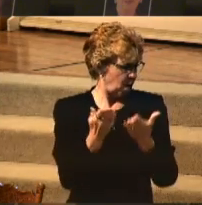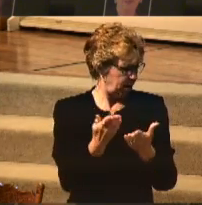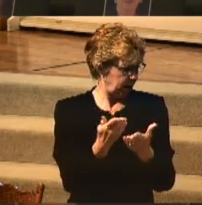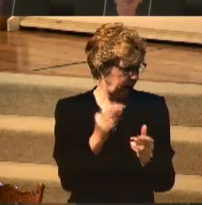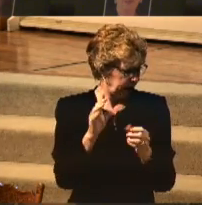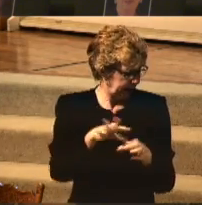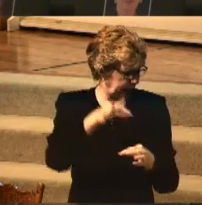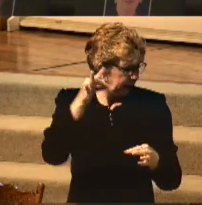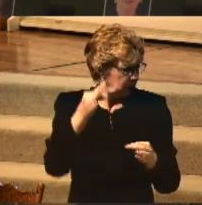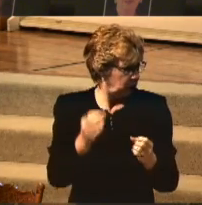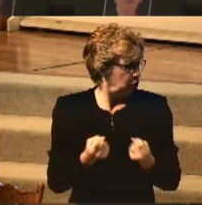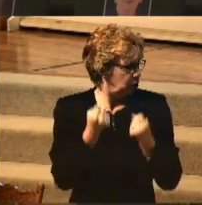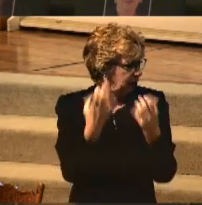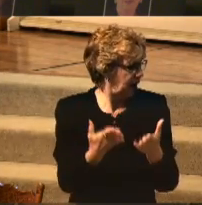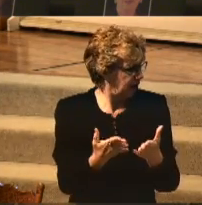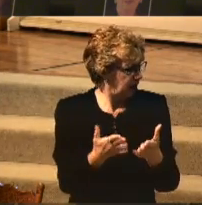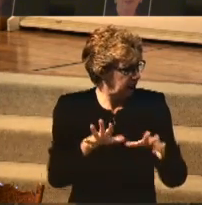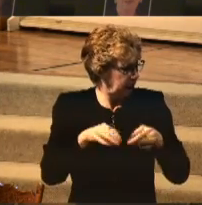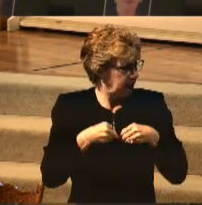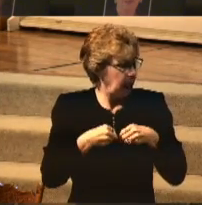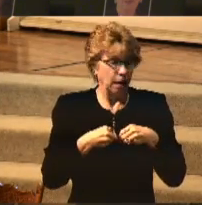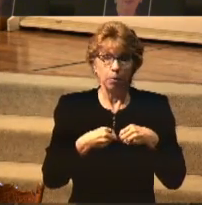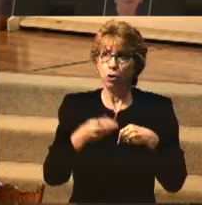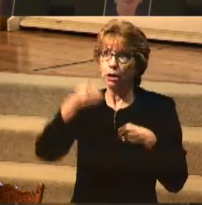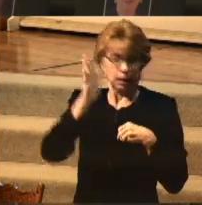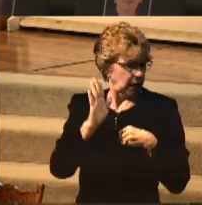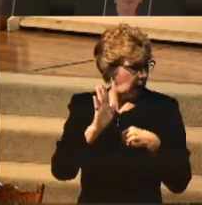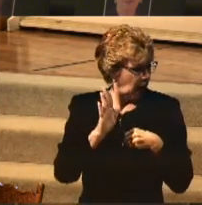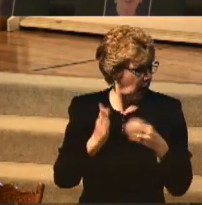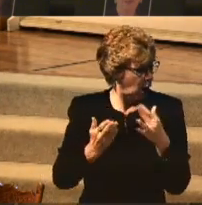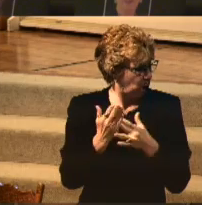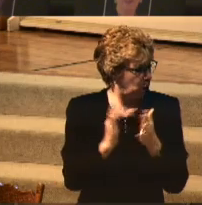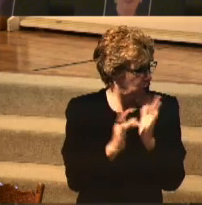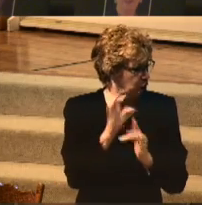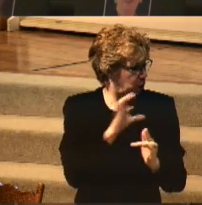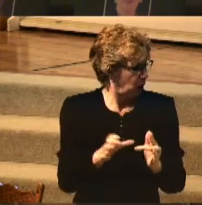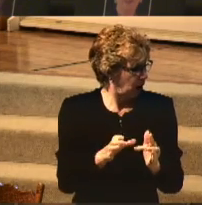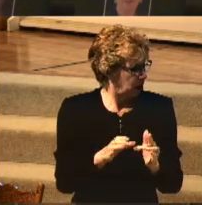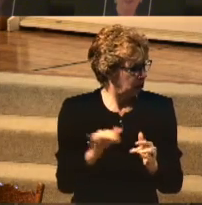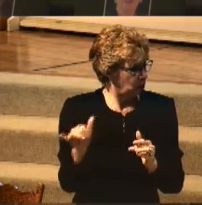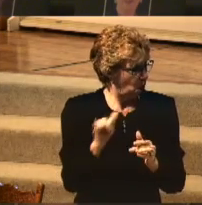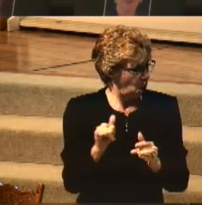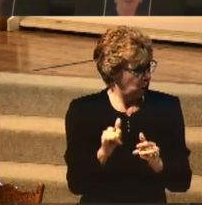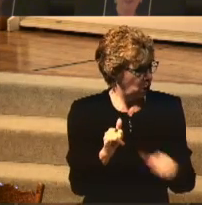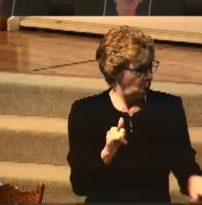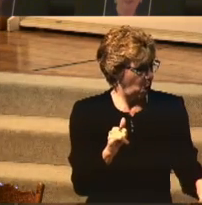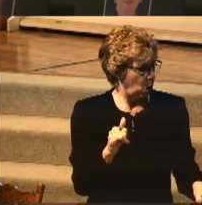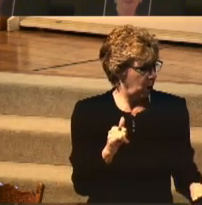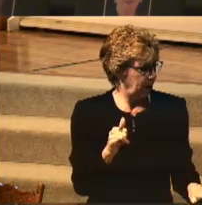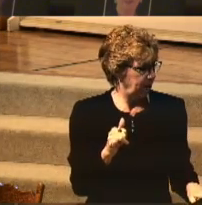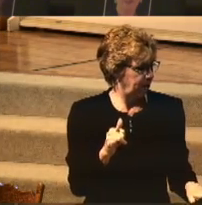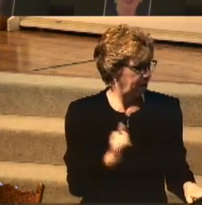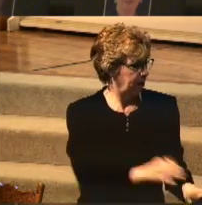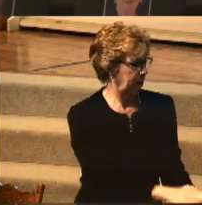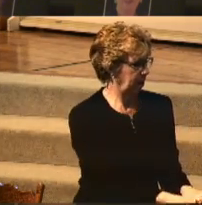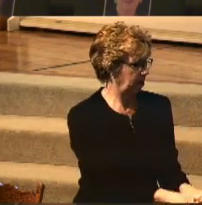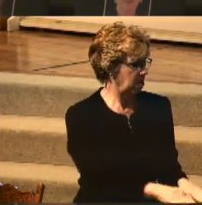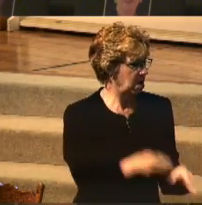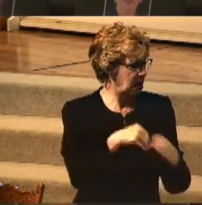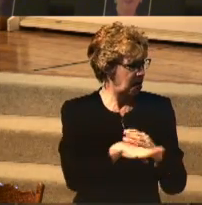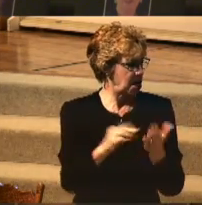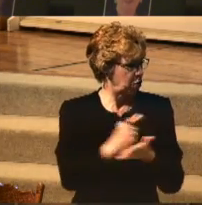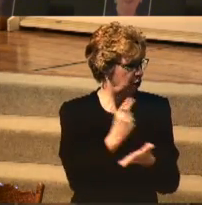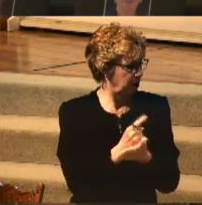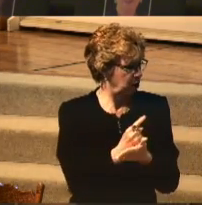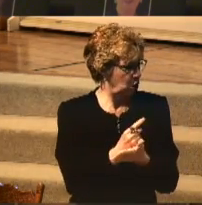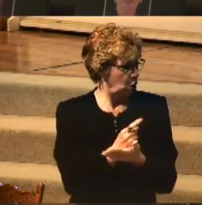by Jesus Christ. Wherefore also it is contained in the Scripture, Behold, I lay in Zion a chief